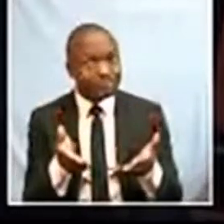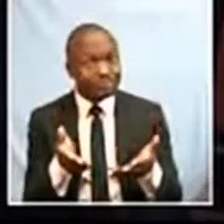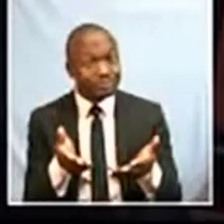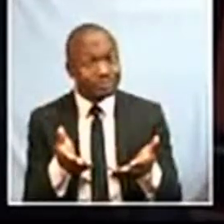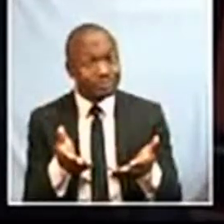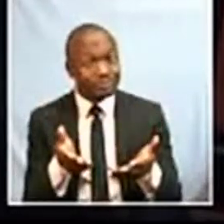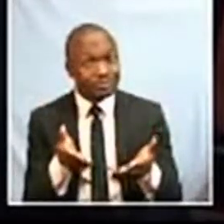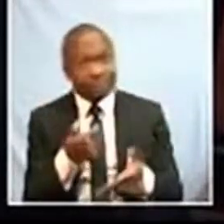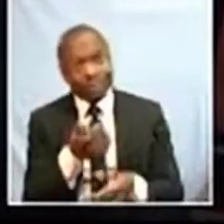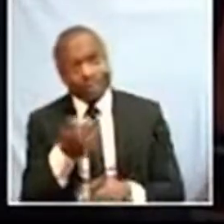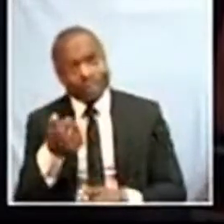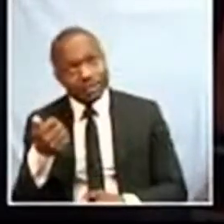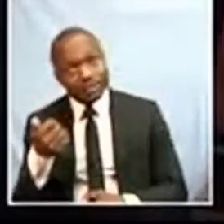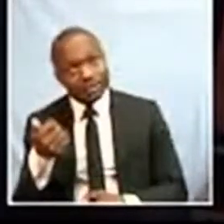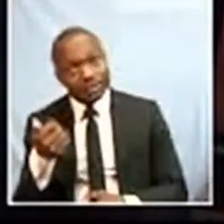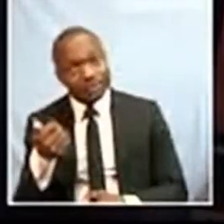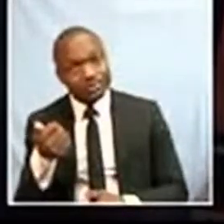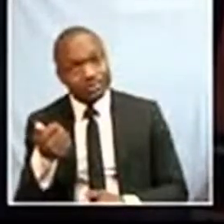For the other